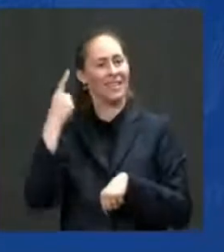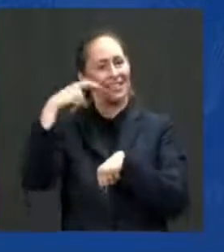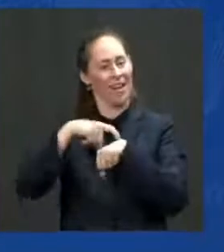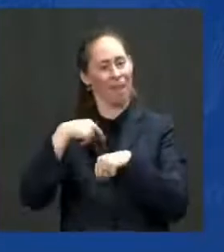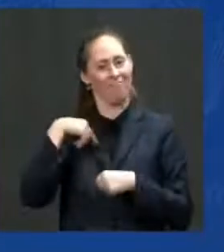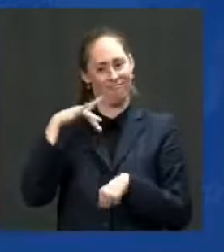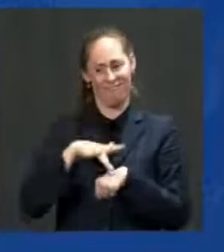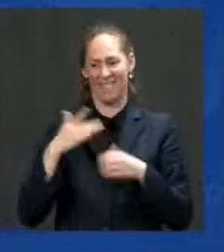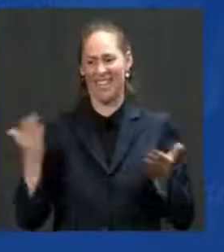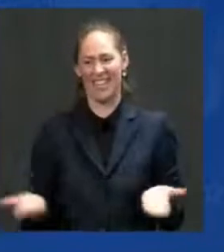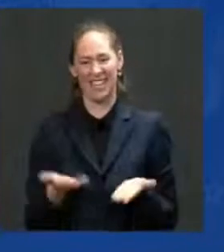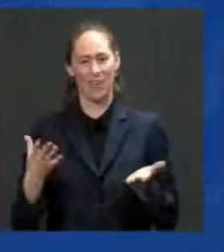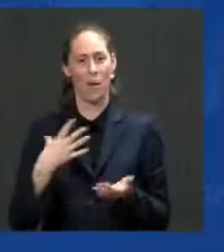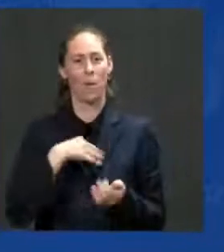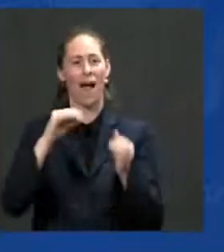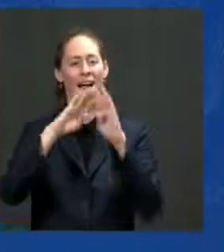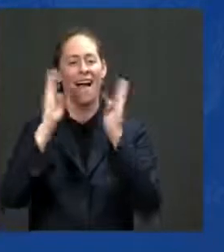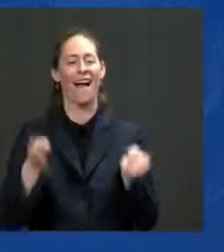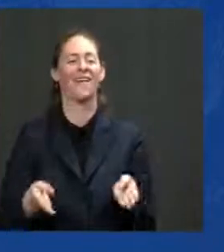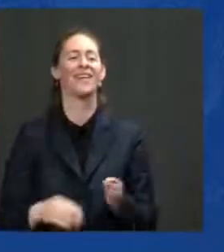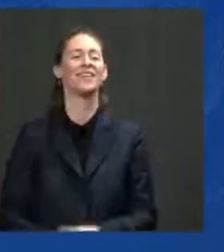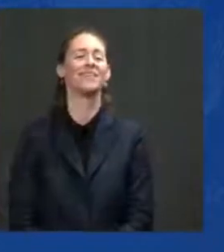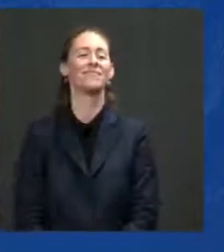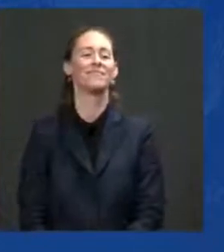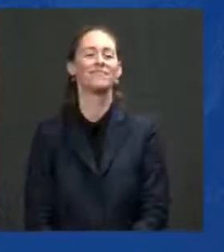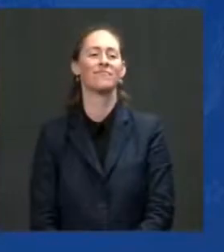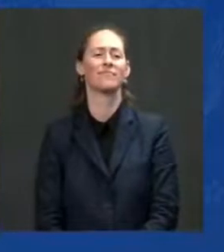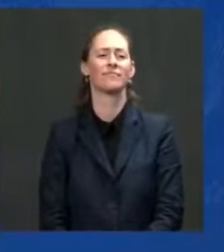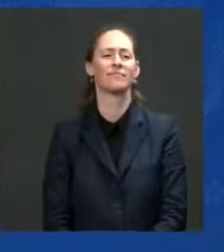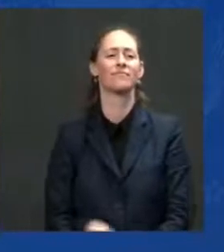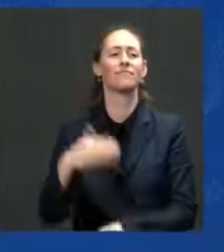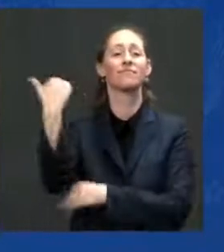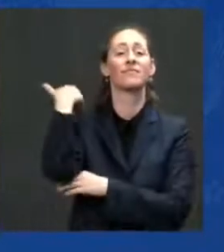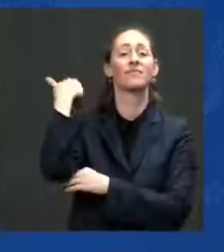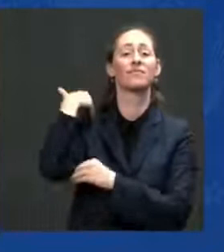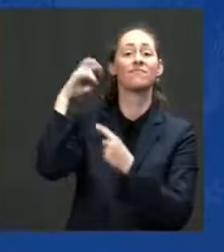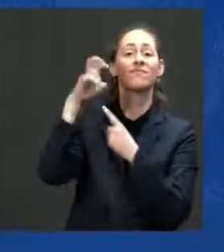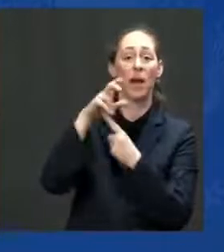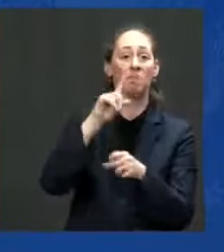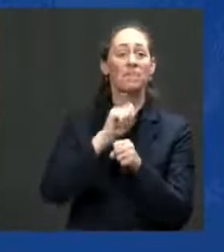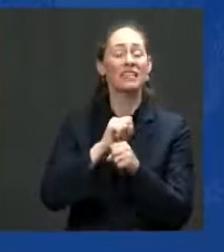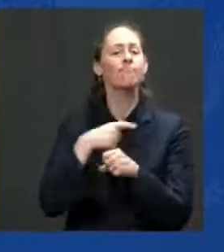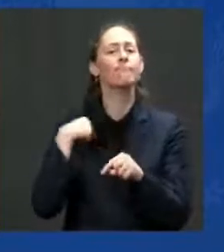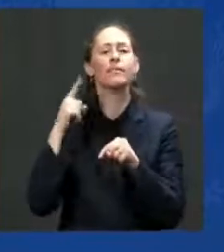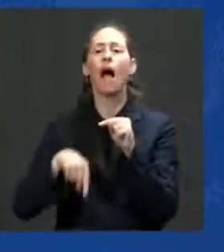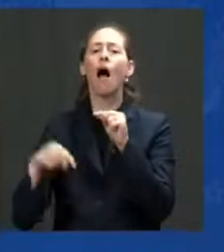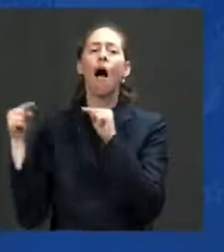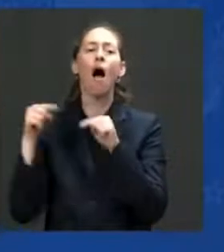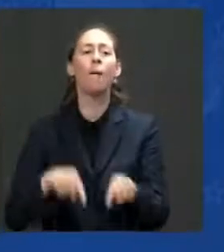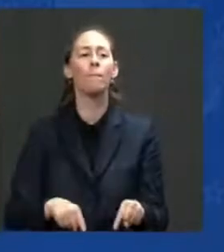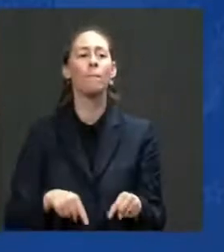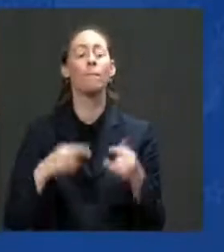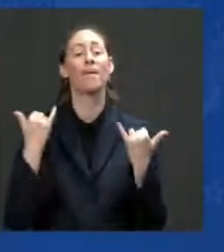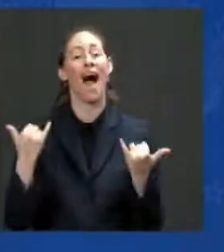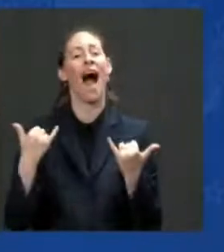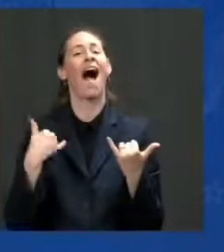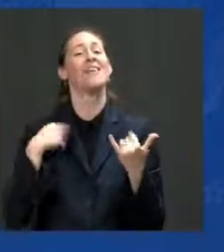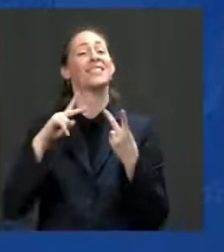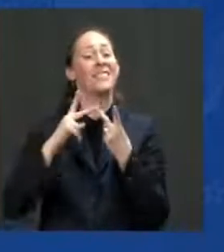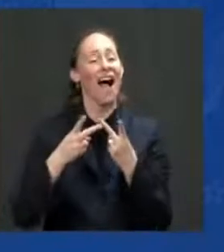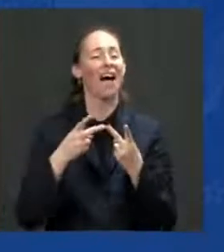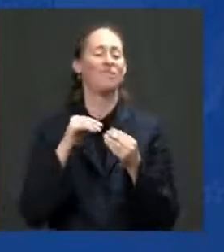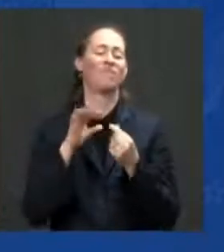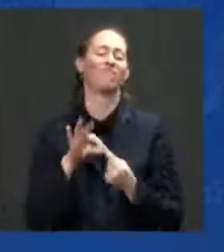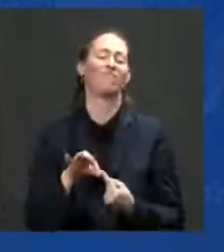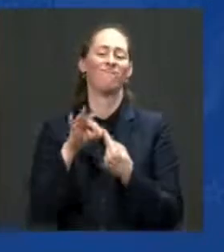Bowl 37 victory, there were world events that prevented us to visit. So that makes today even more special. And